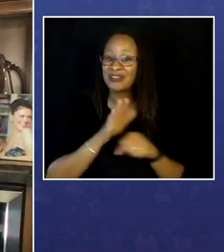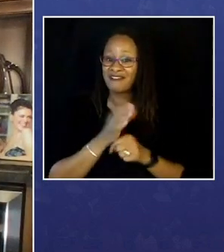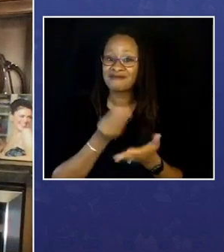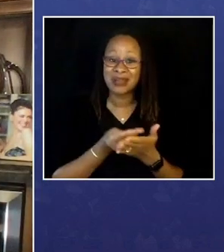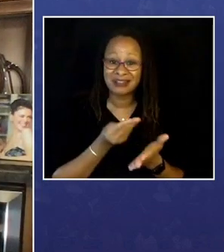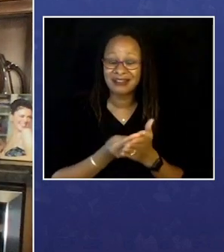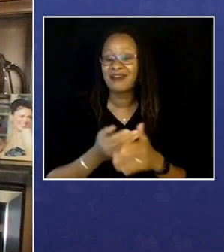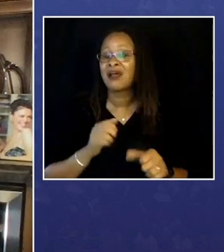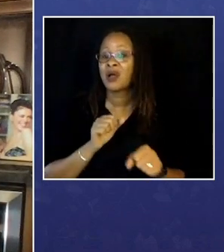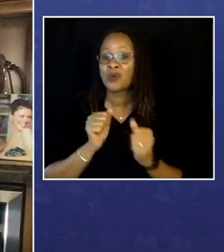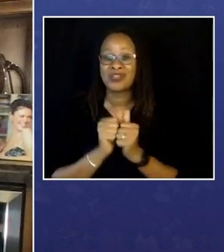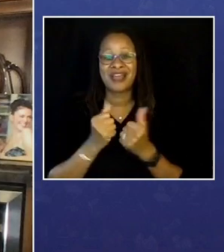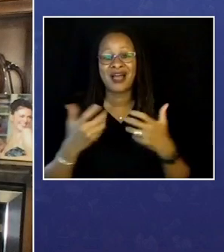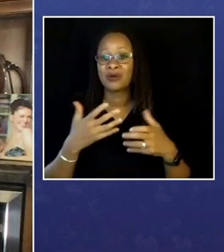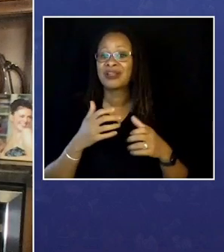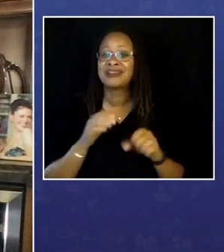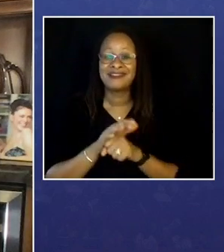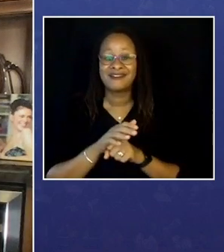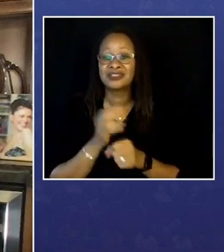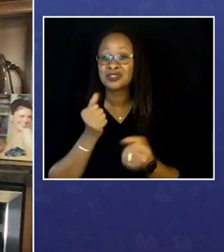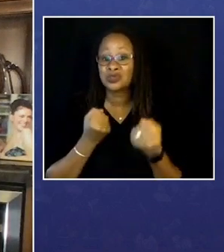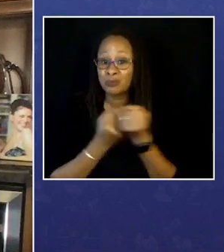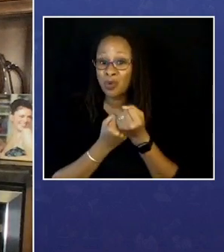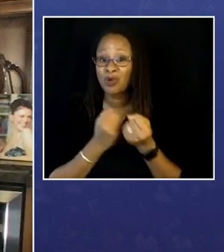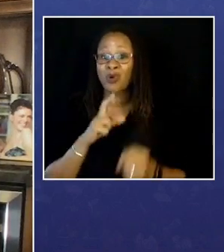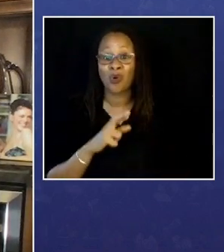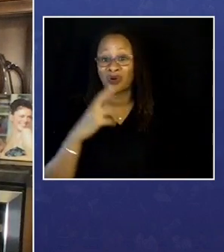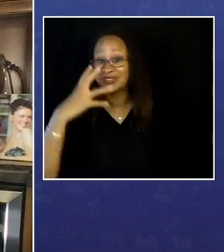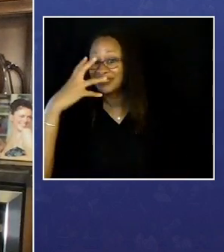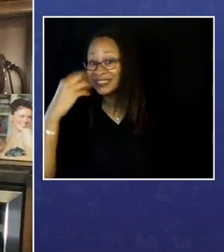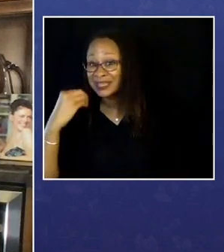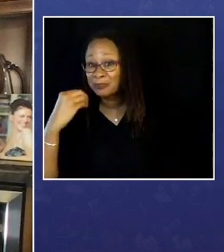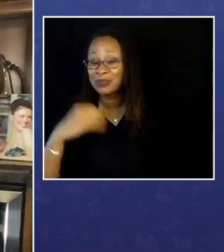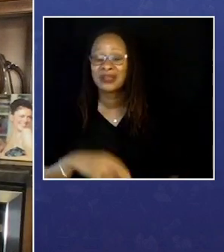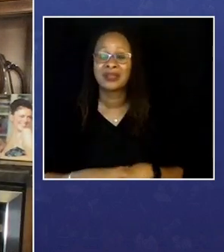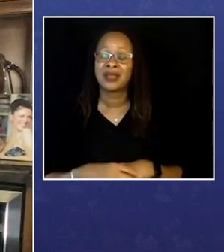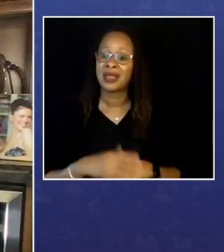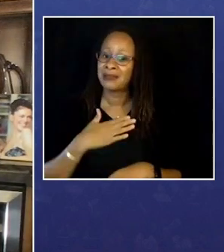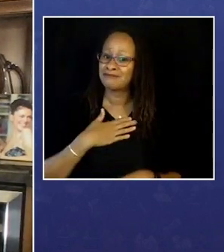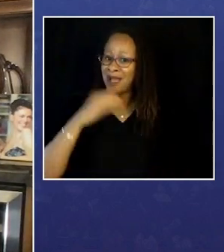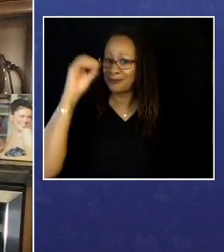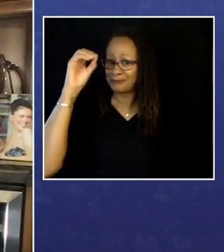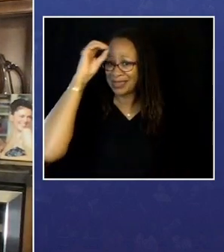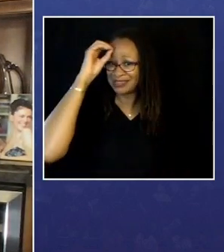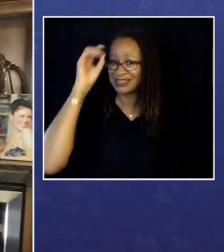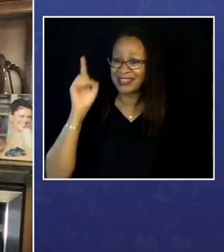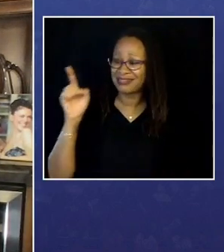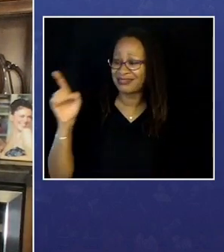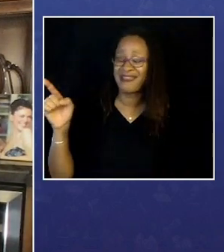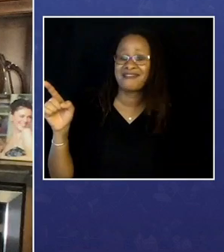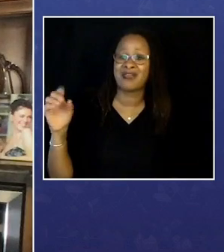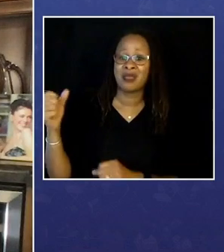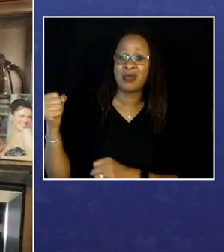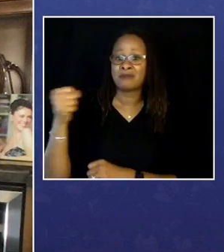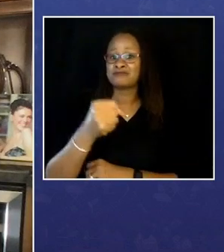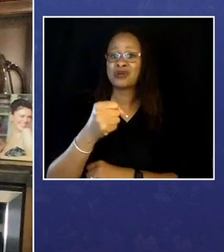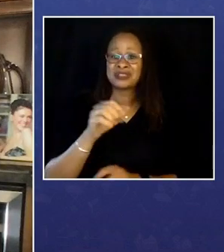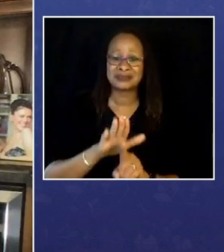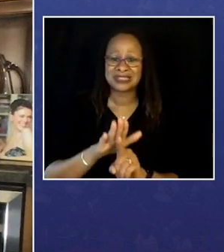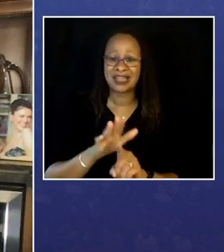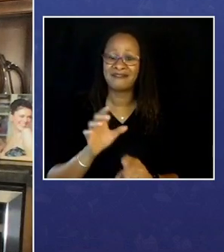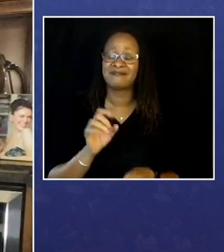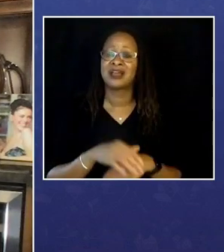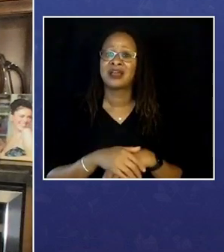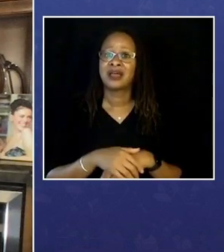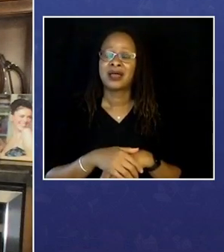enough support or enough sleep. And in my opinion, they've been put in